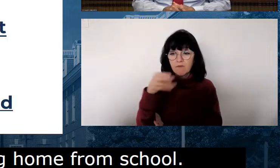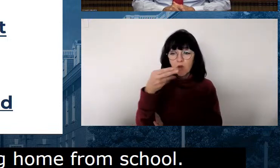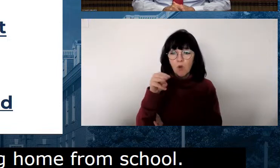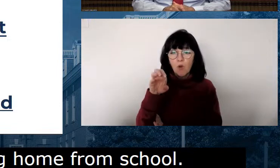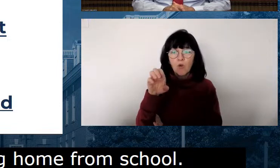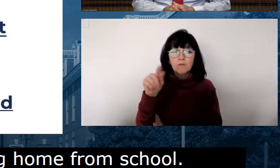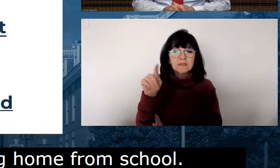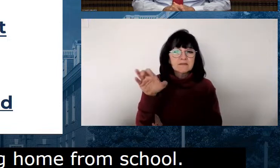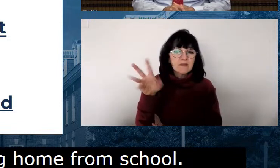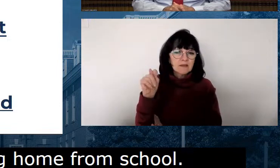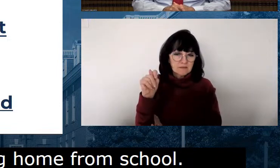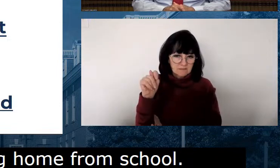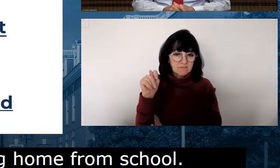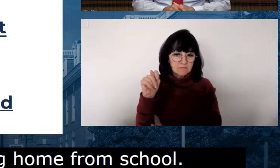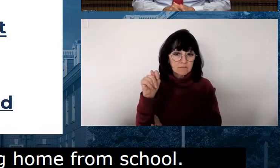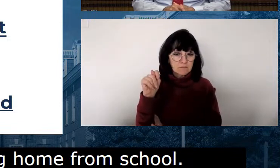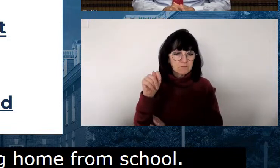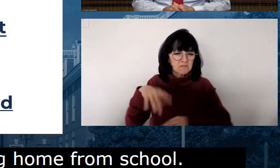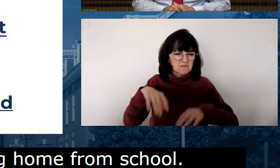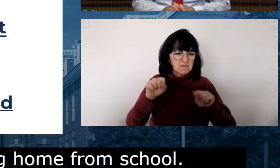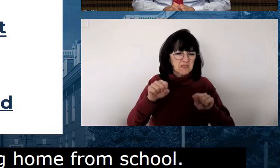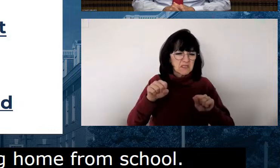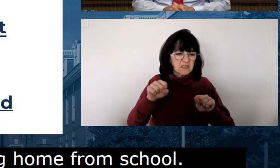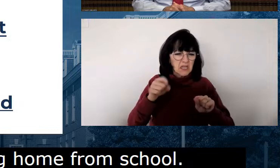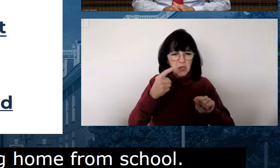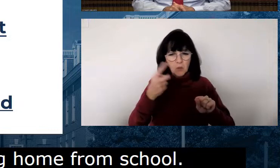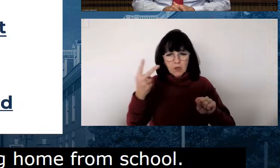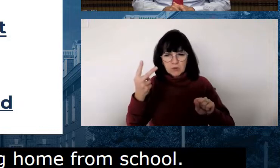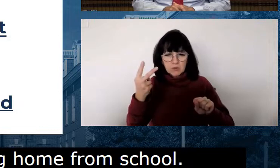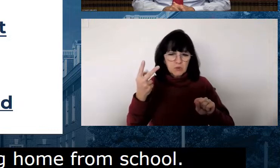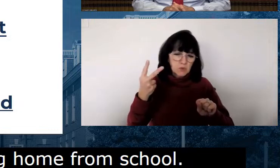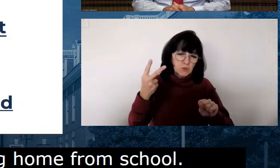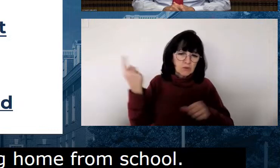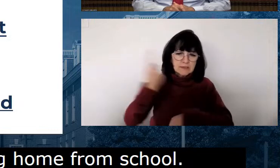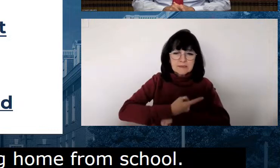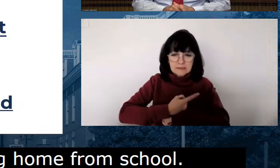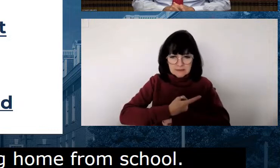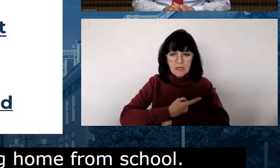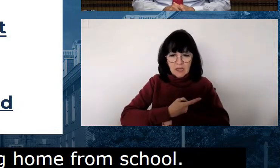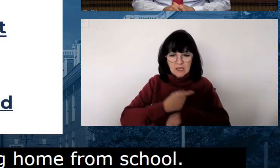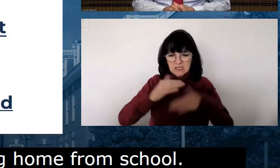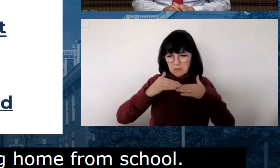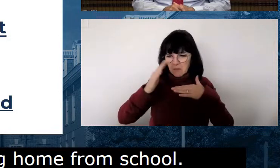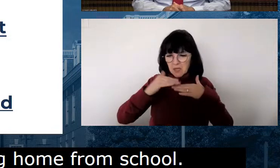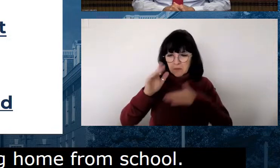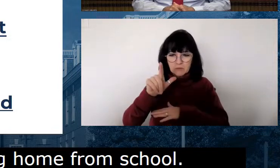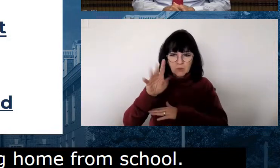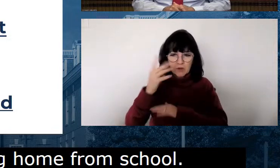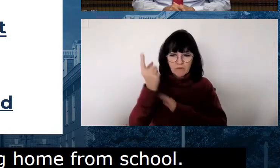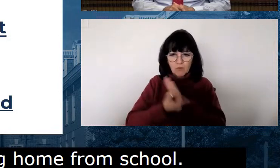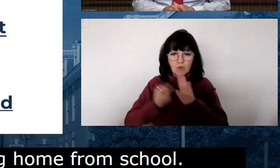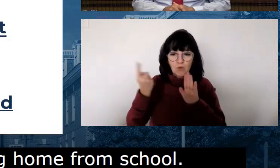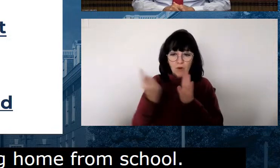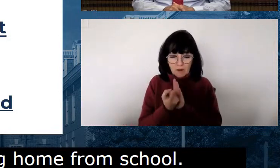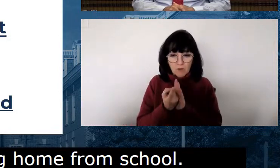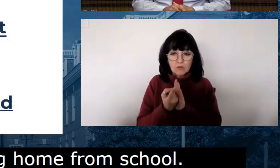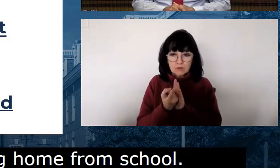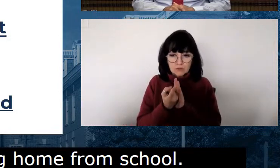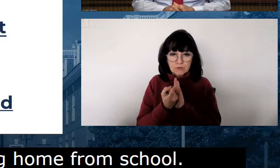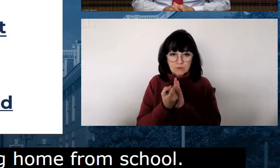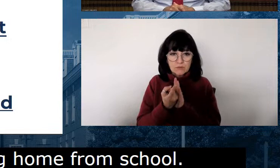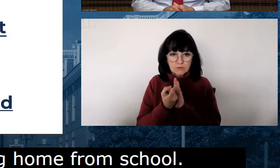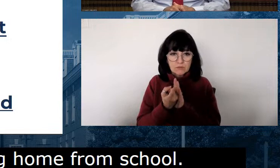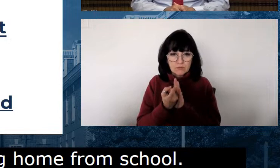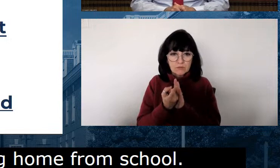de.gov/home test. Does take a couple of days or a minimum of 24 hours once from the time you put